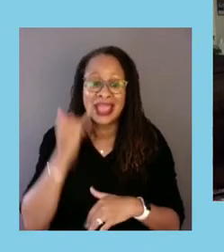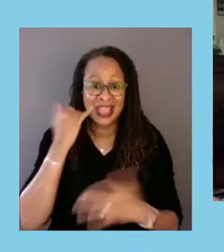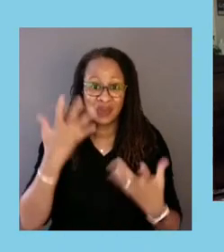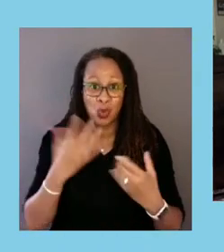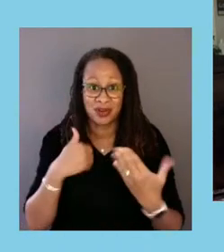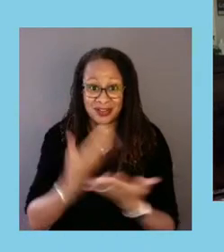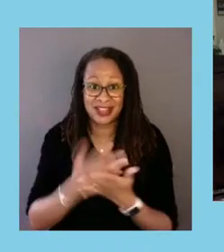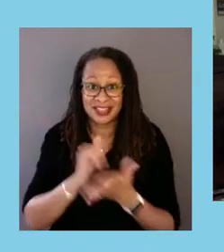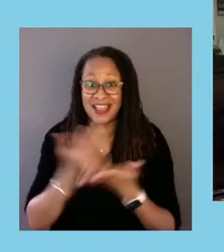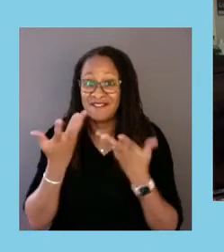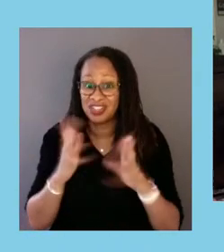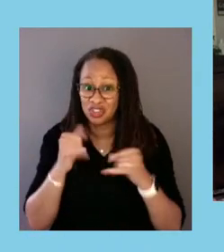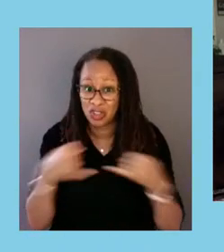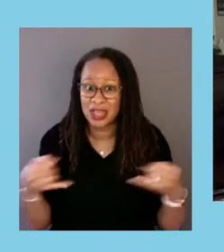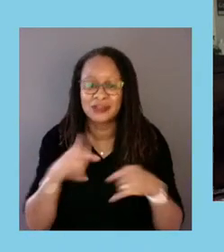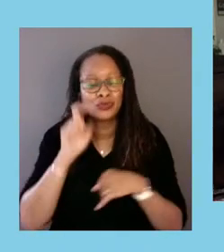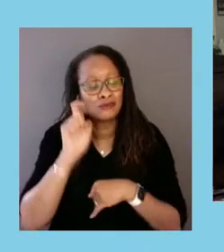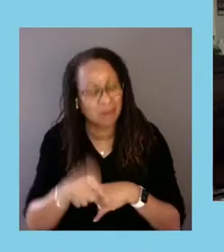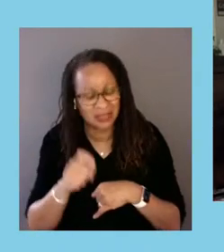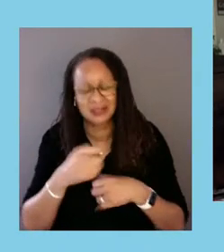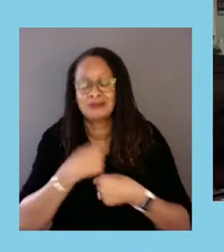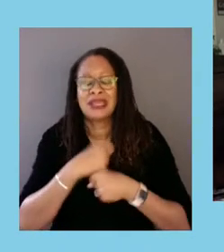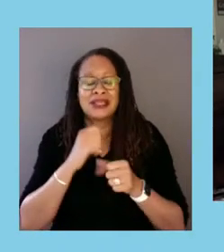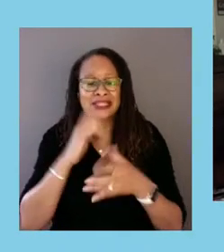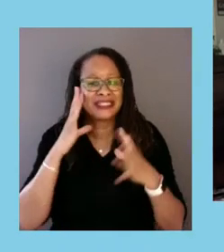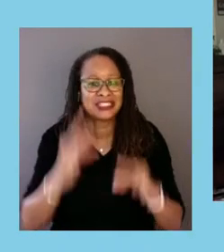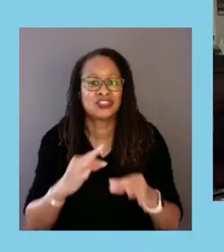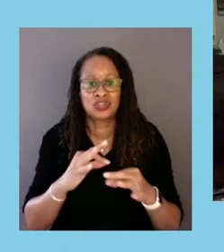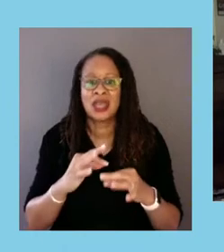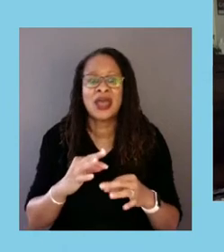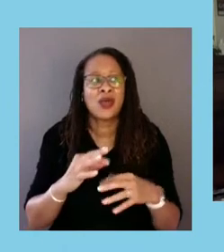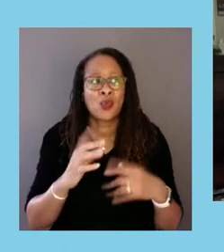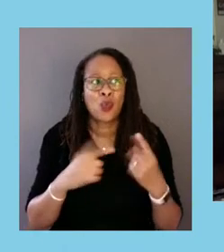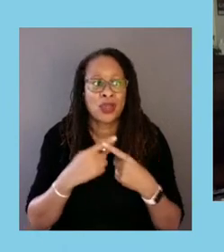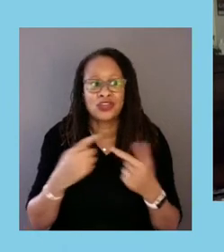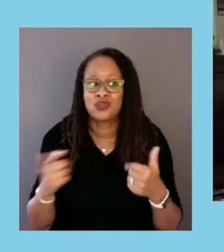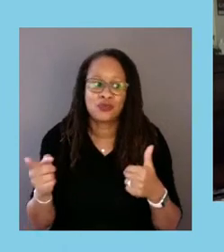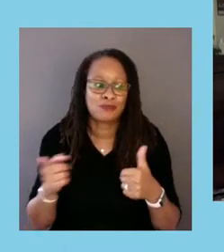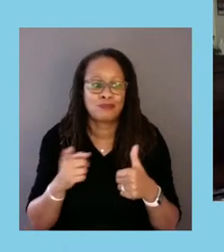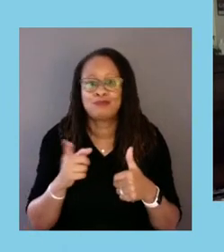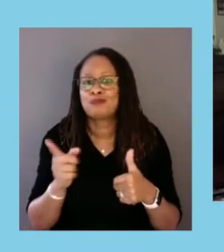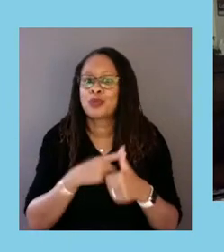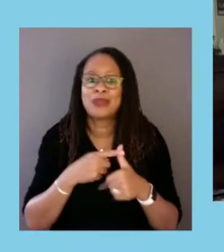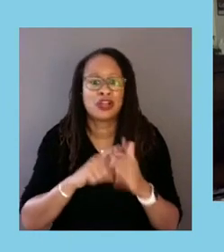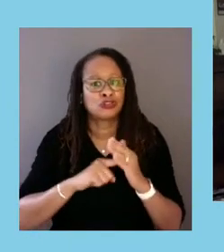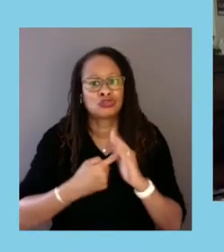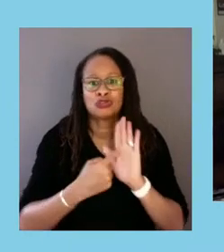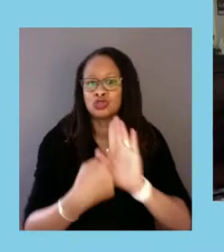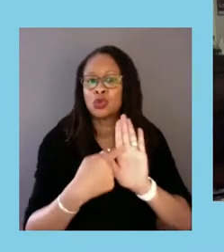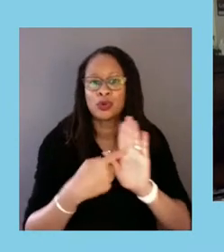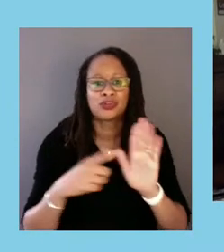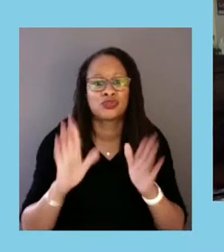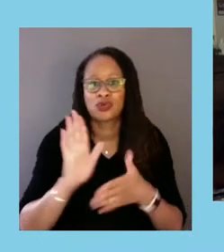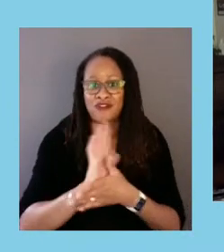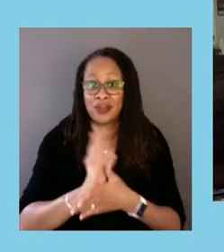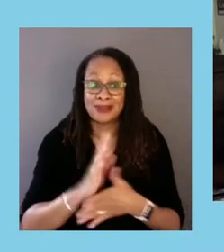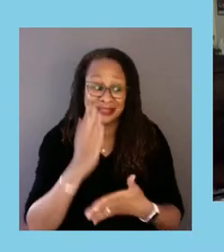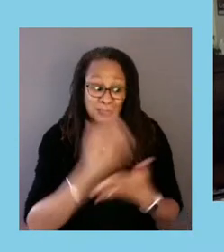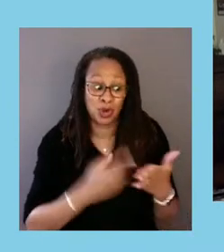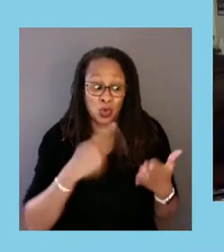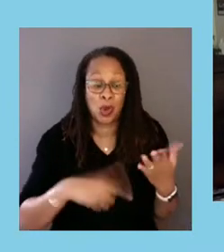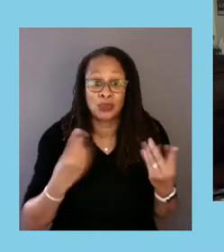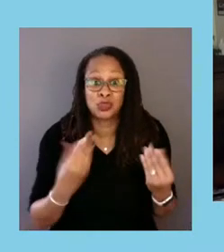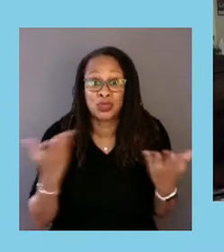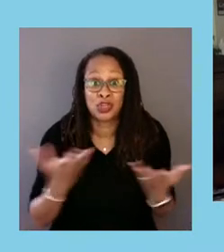line, you really should be making it the second your film premieres. Like, is this part of what we're doing here or not? And I think there's no shame